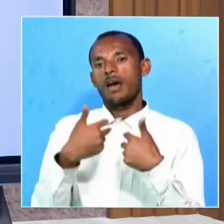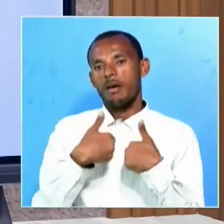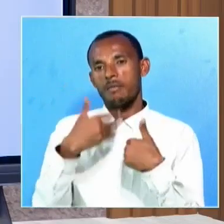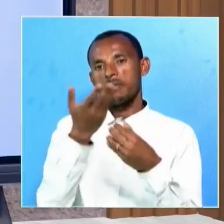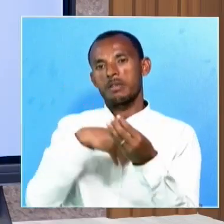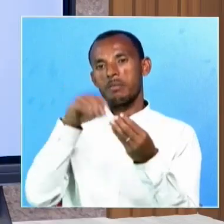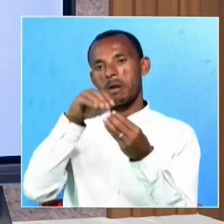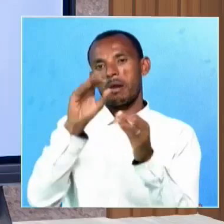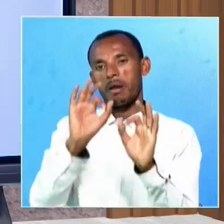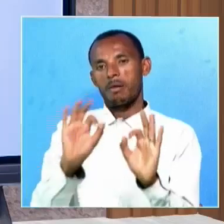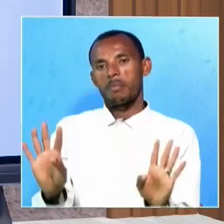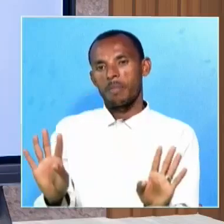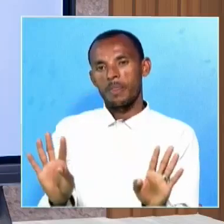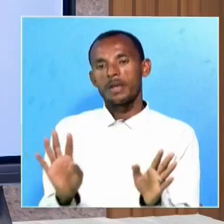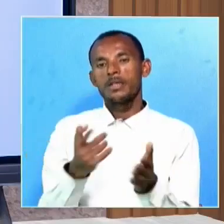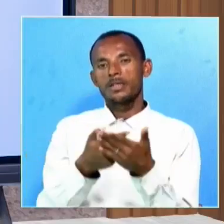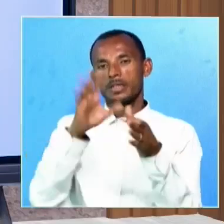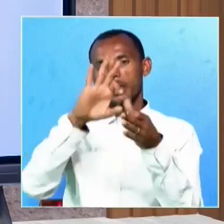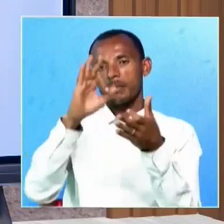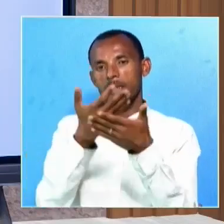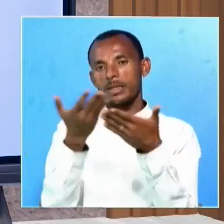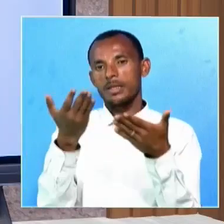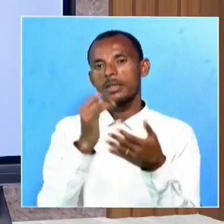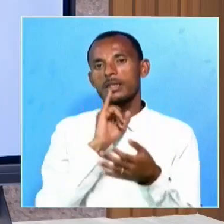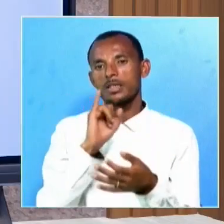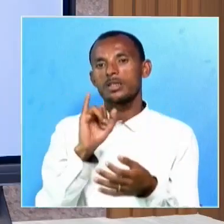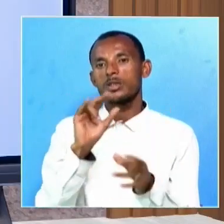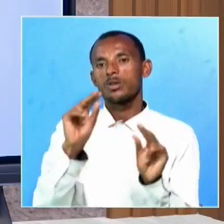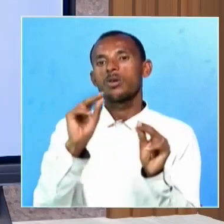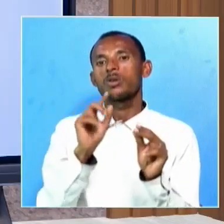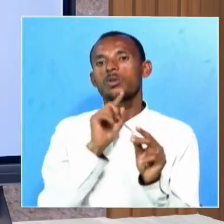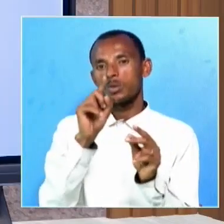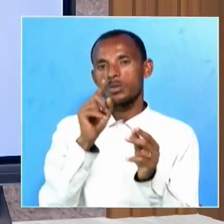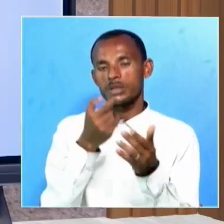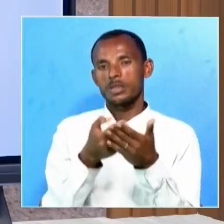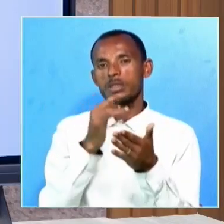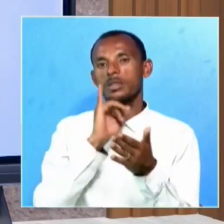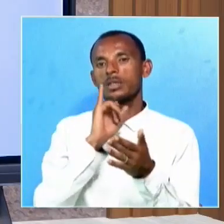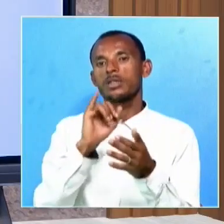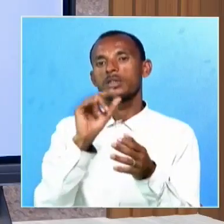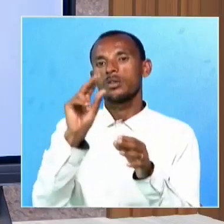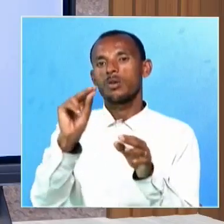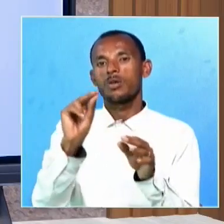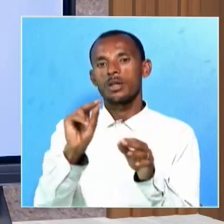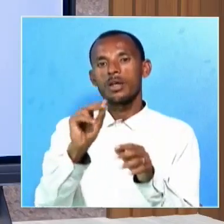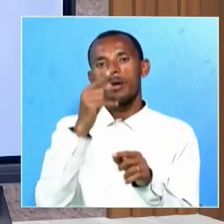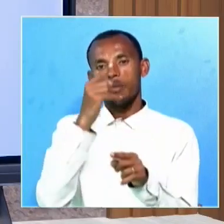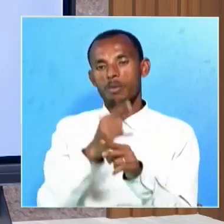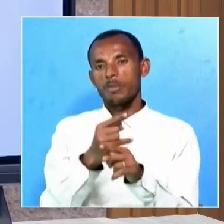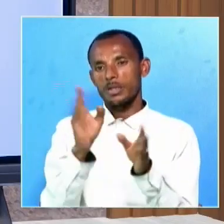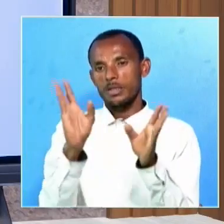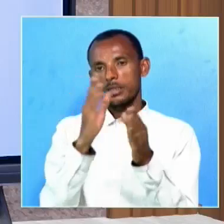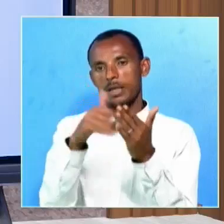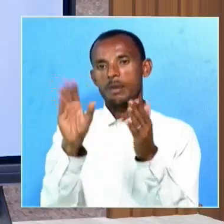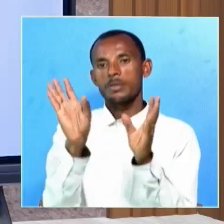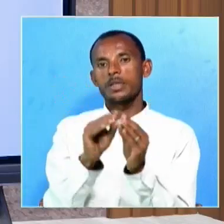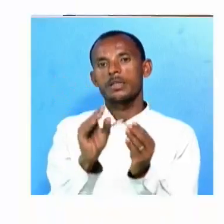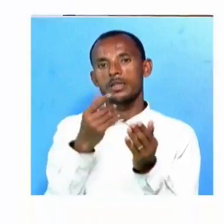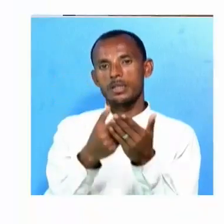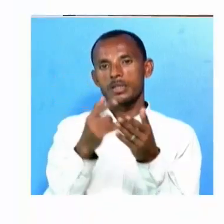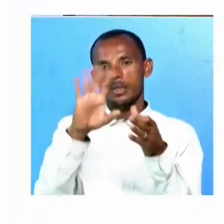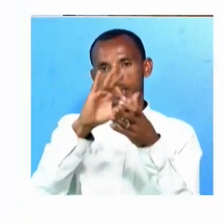this statement is not true, or this set is not a proper subset of the second set. Therefore, this